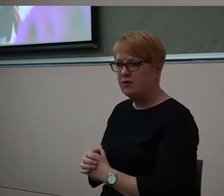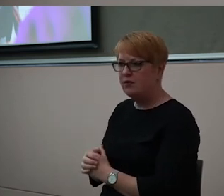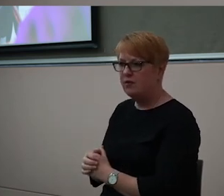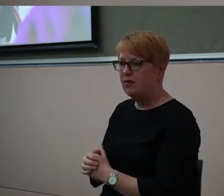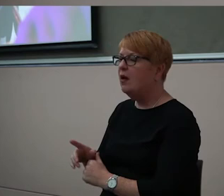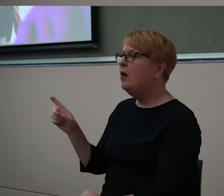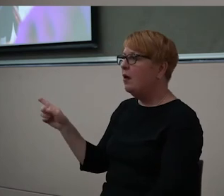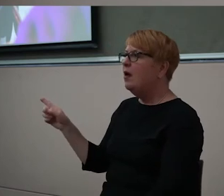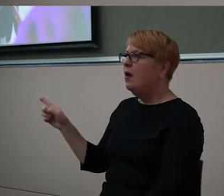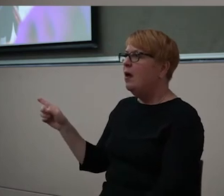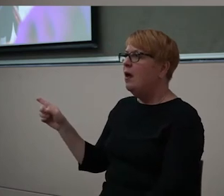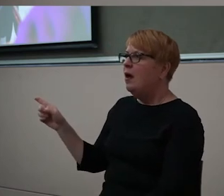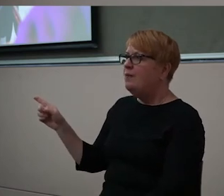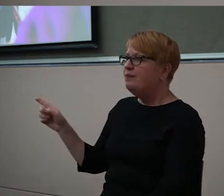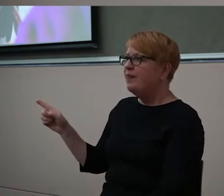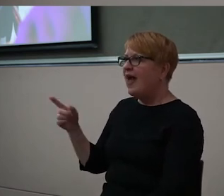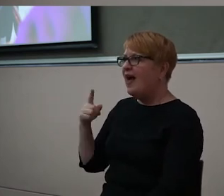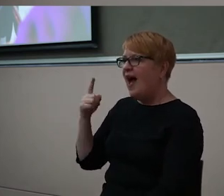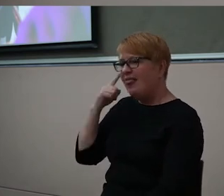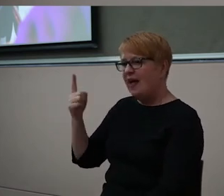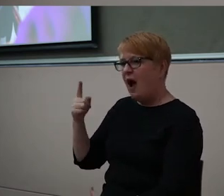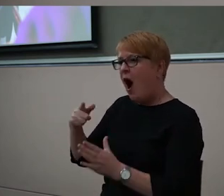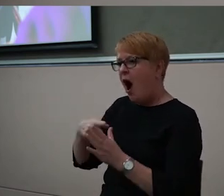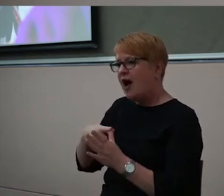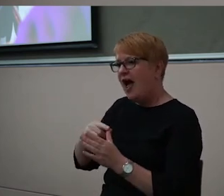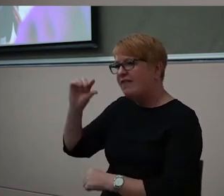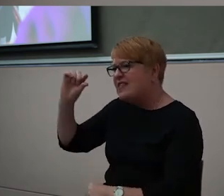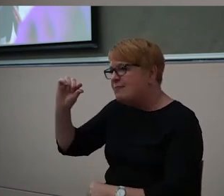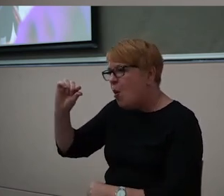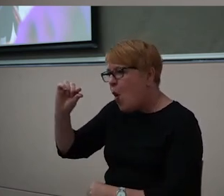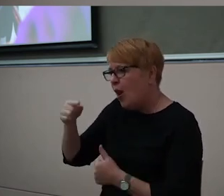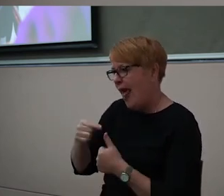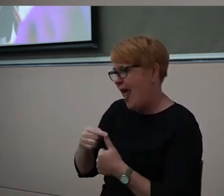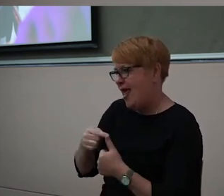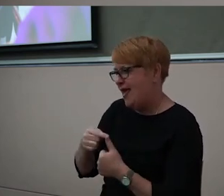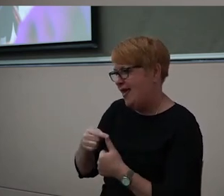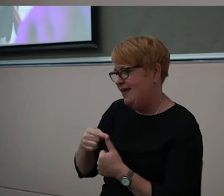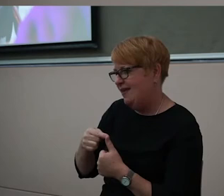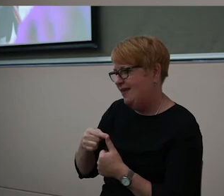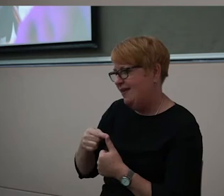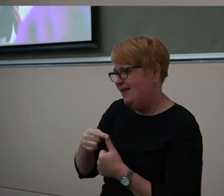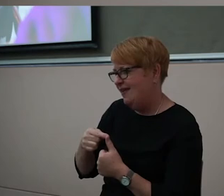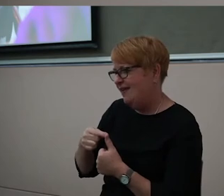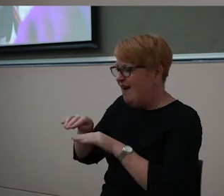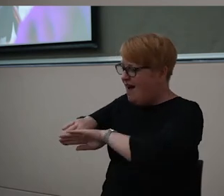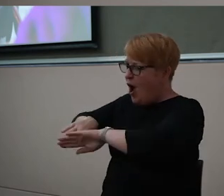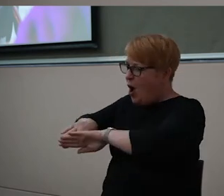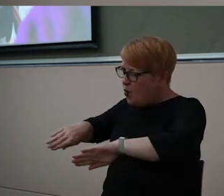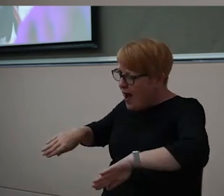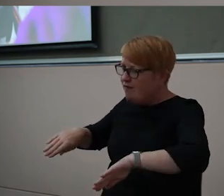archive? Like, I wanted to ask about, because when I was watching